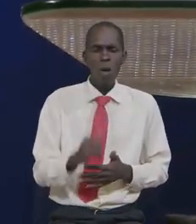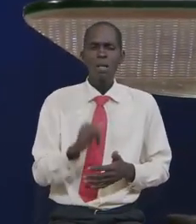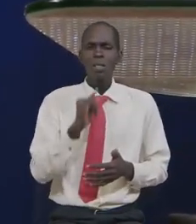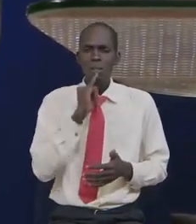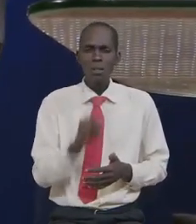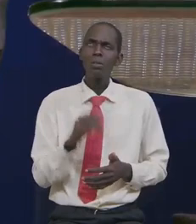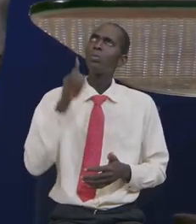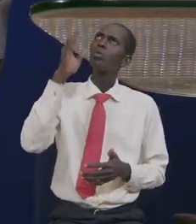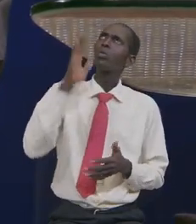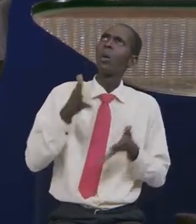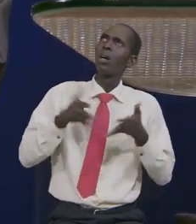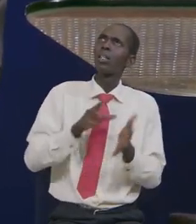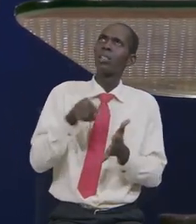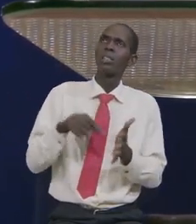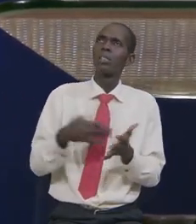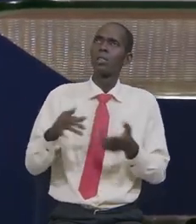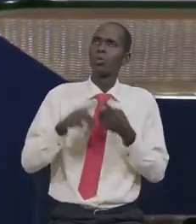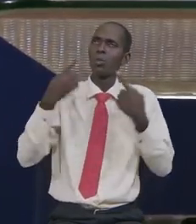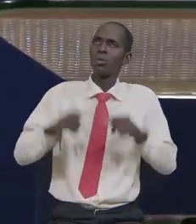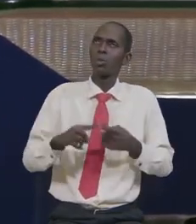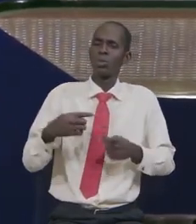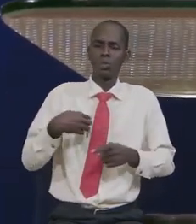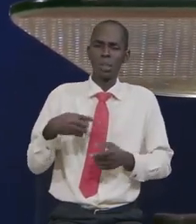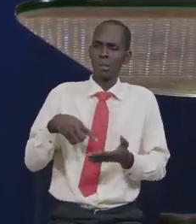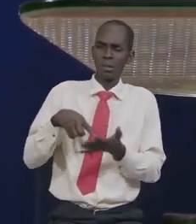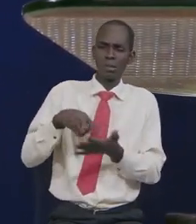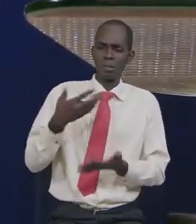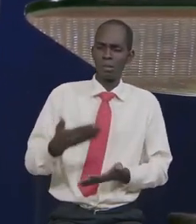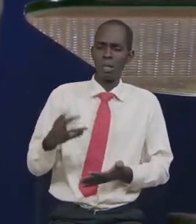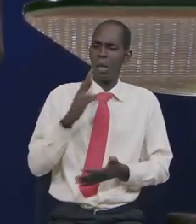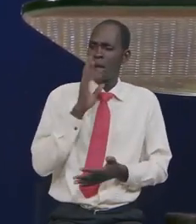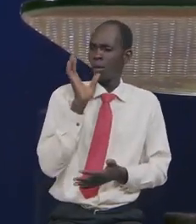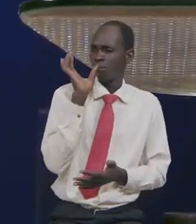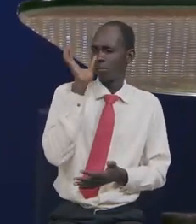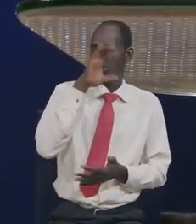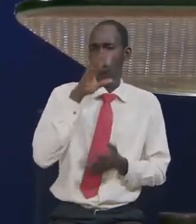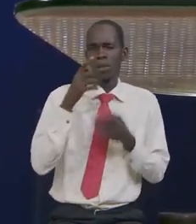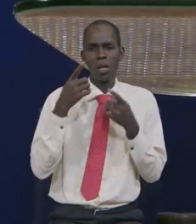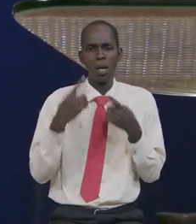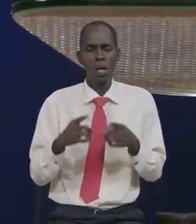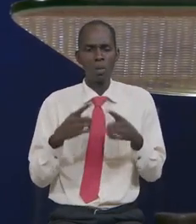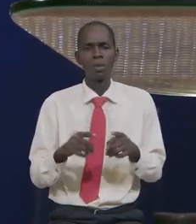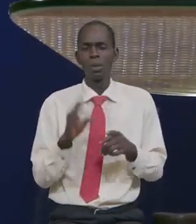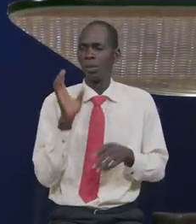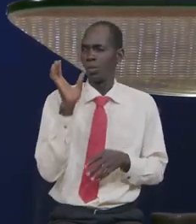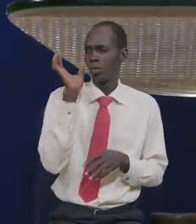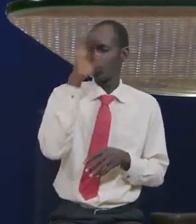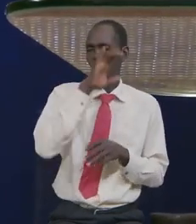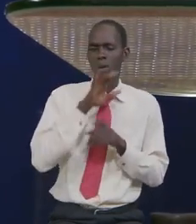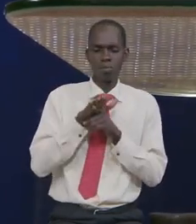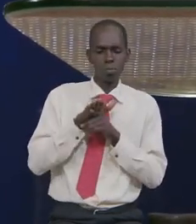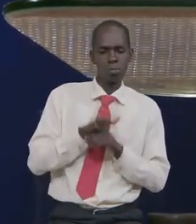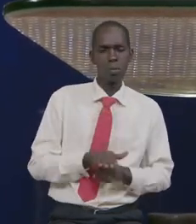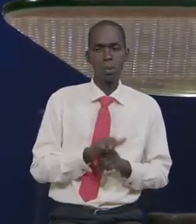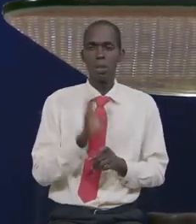to me? We think they're strange, strange happenings, strange oppression, and